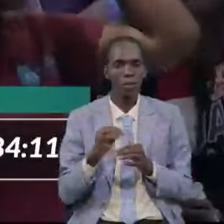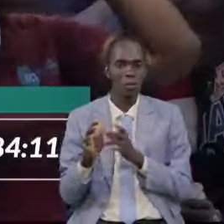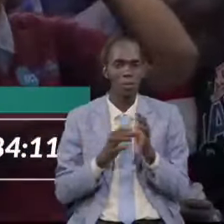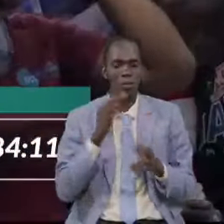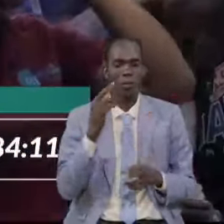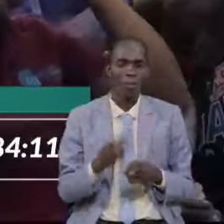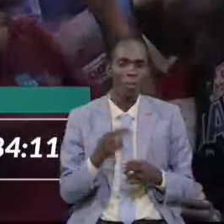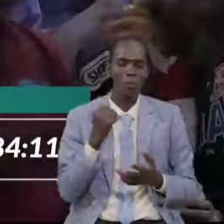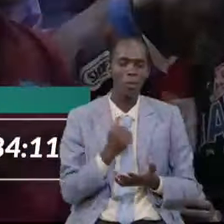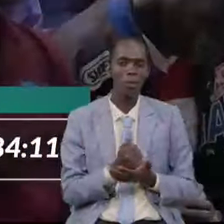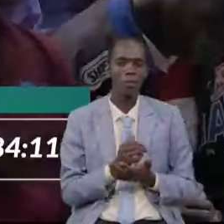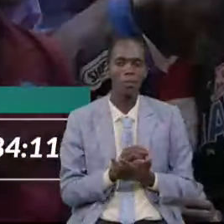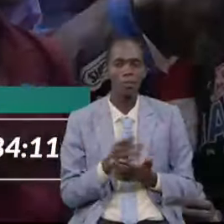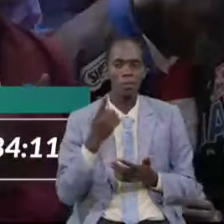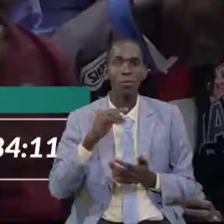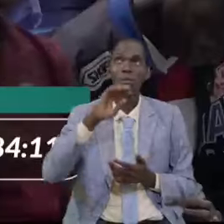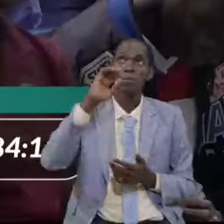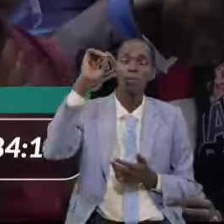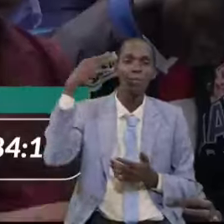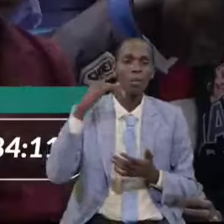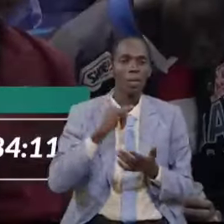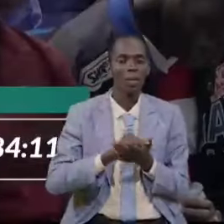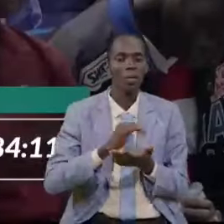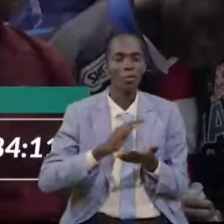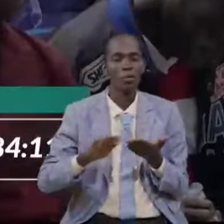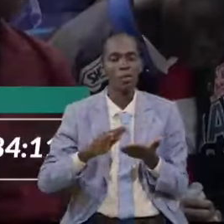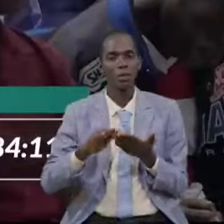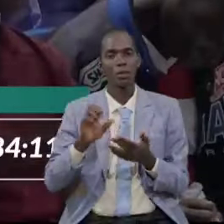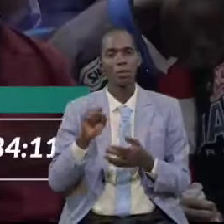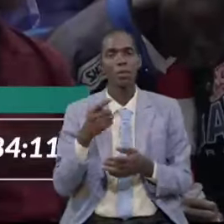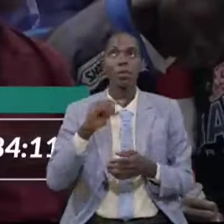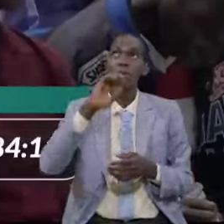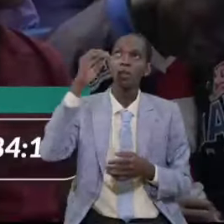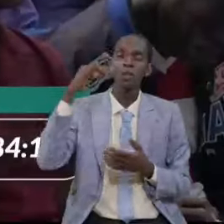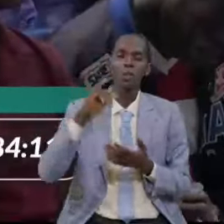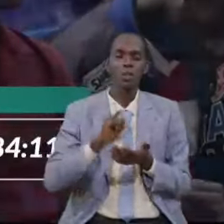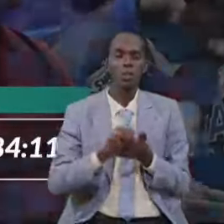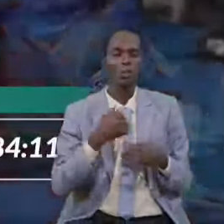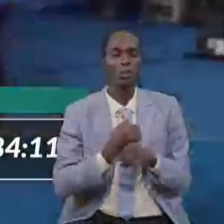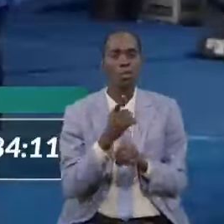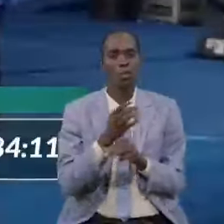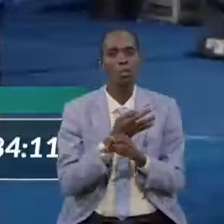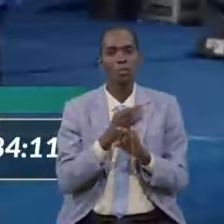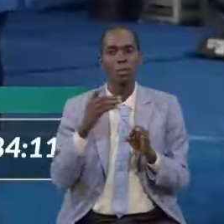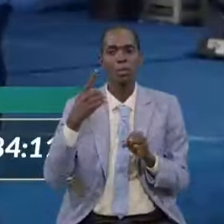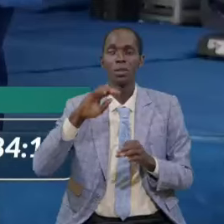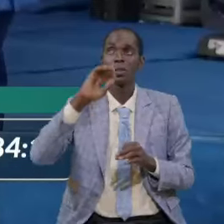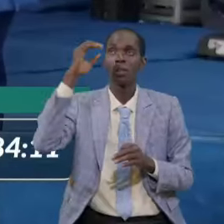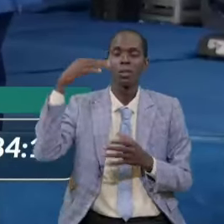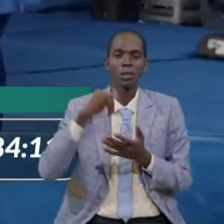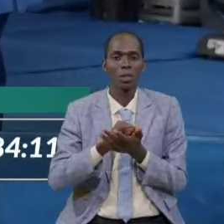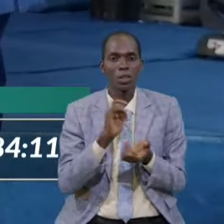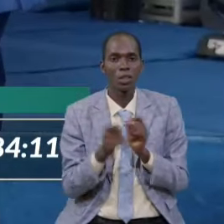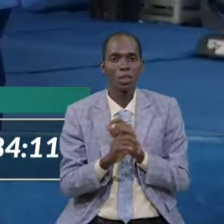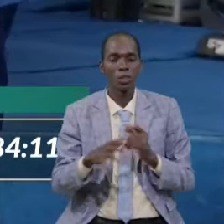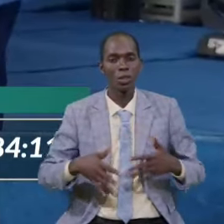grace that forgives. The grace that sets free. The grace that transforms your life. And then you are not a